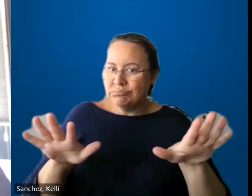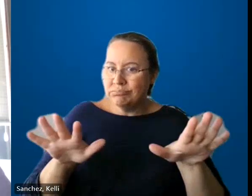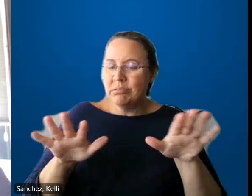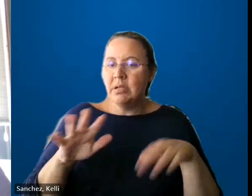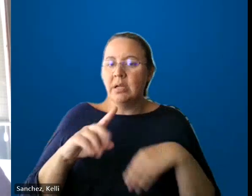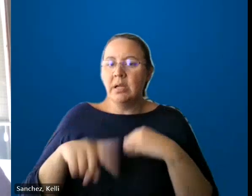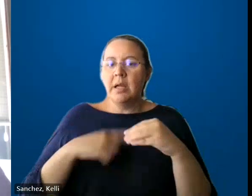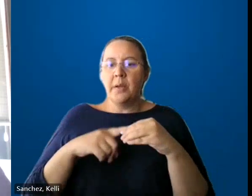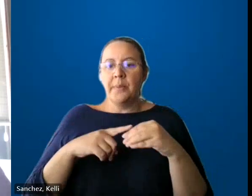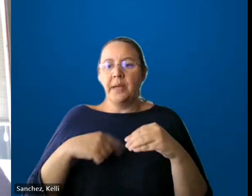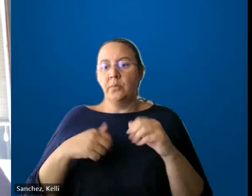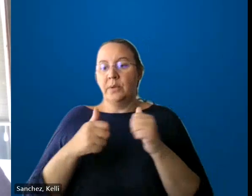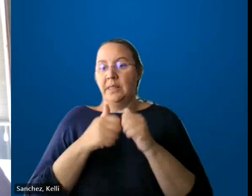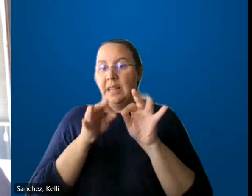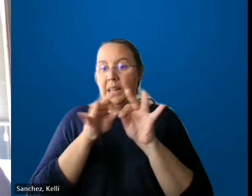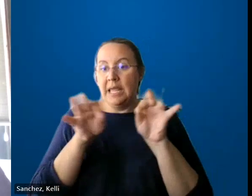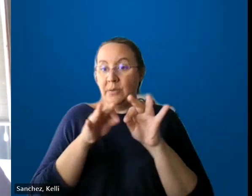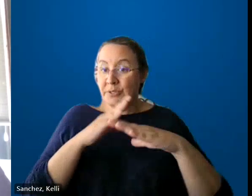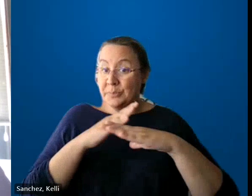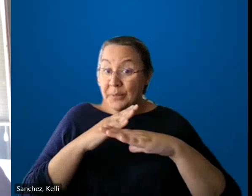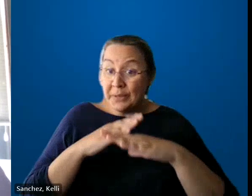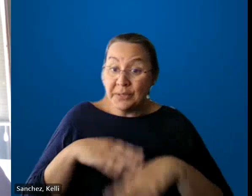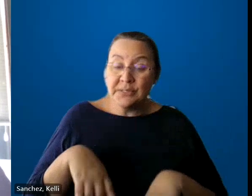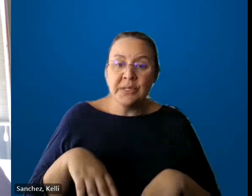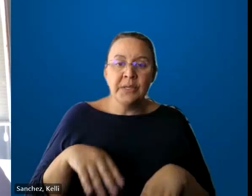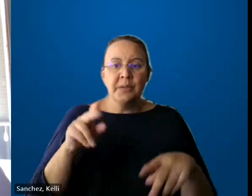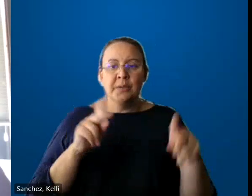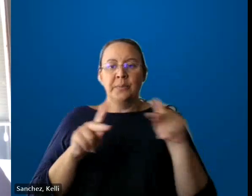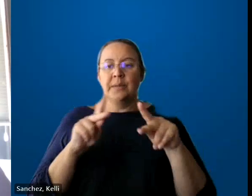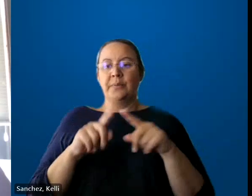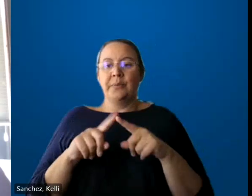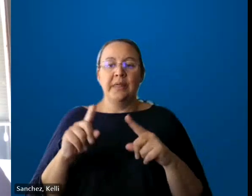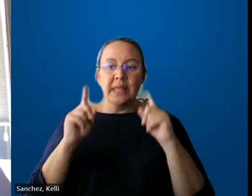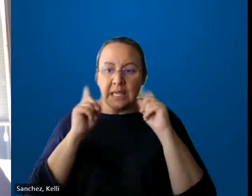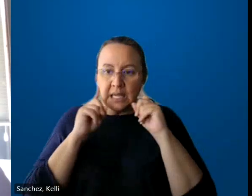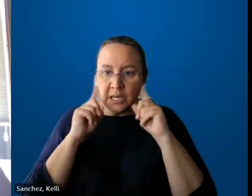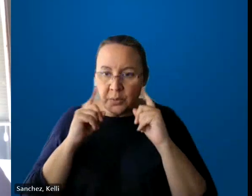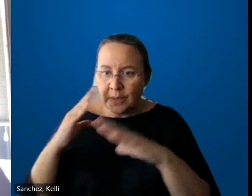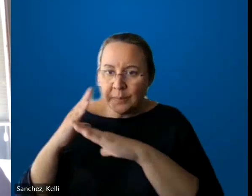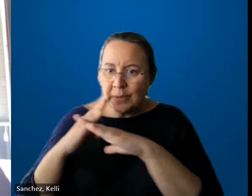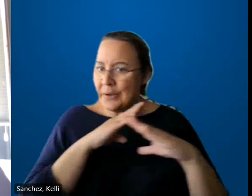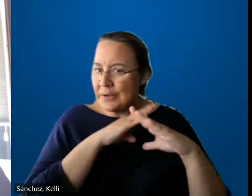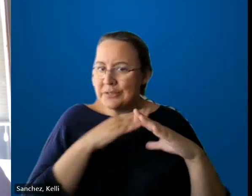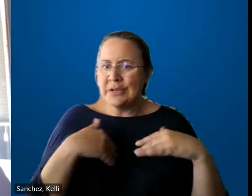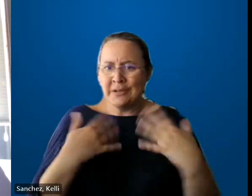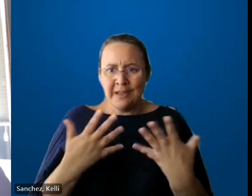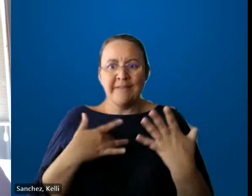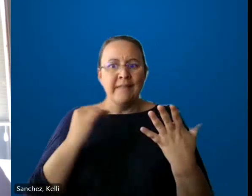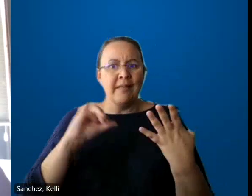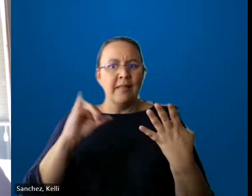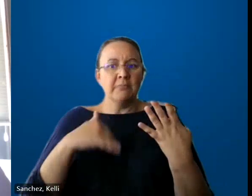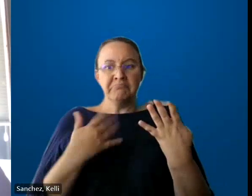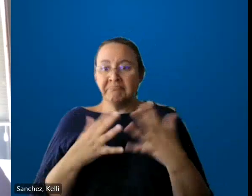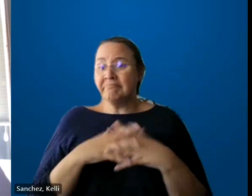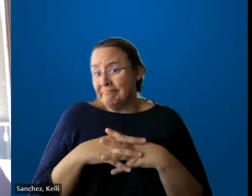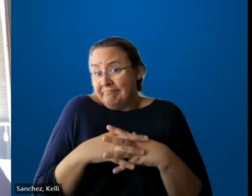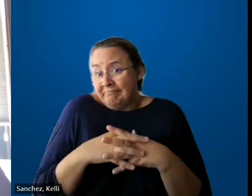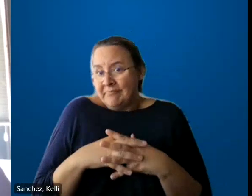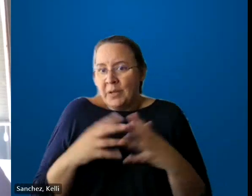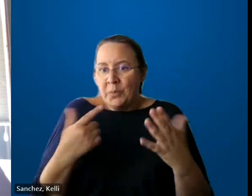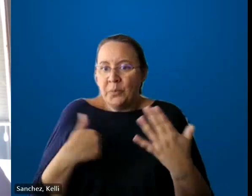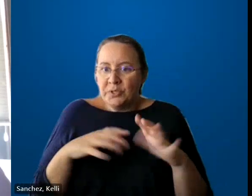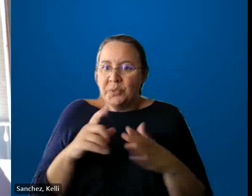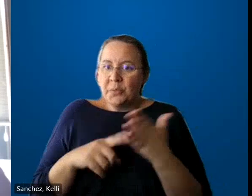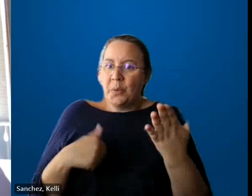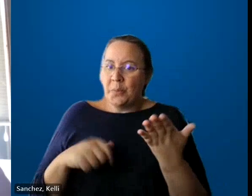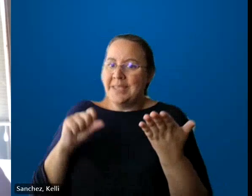as people with language barriers, people with hearing barriers, things like that, I feel like we're doing what we